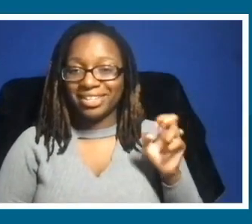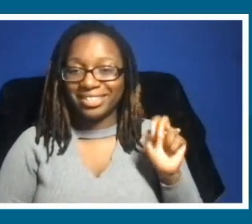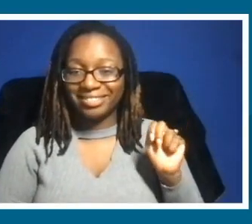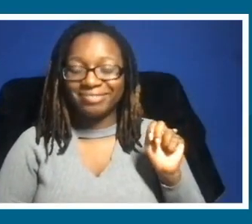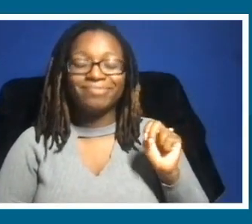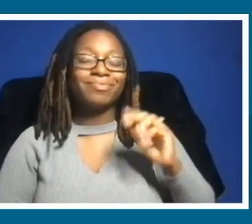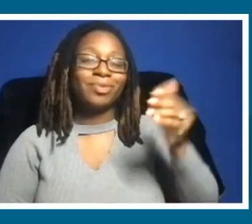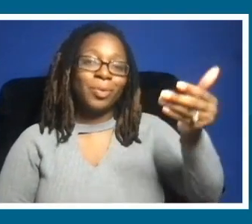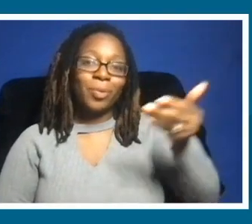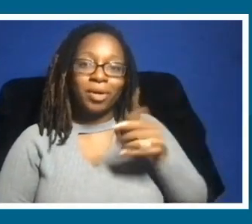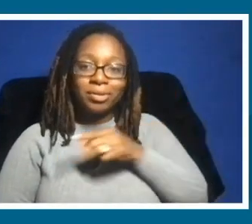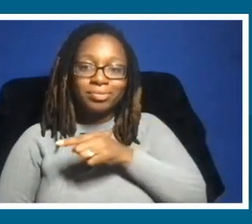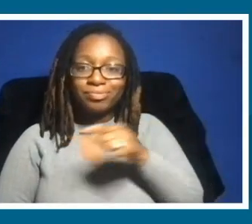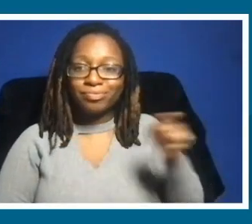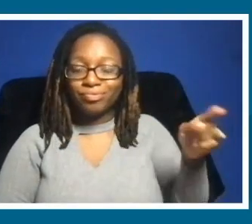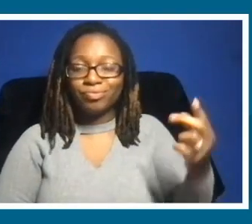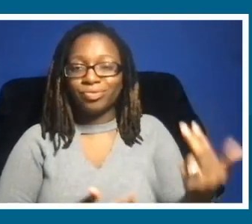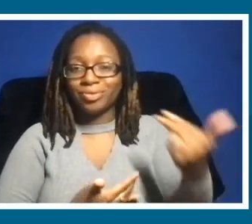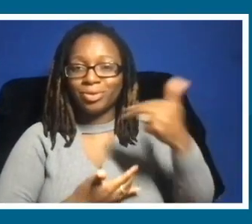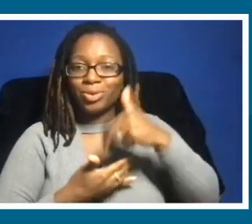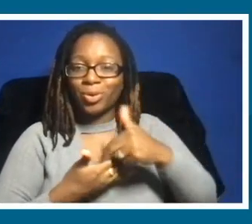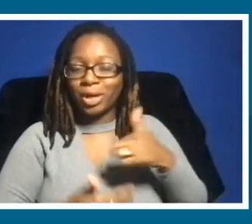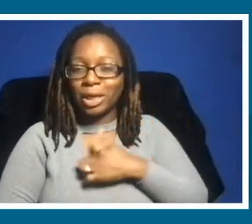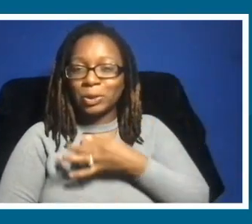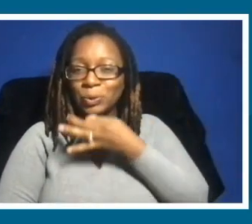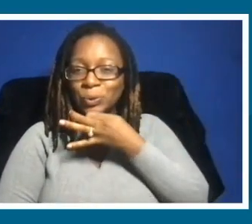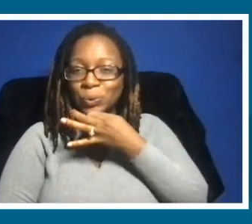you to join us sometime soon. You can find us at